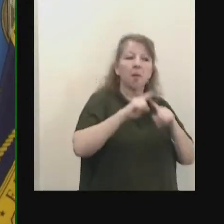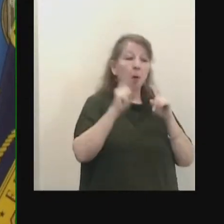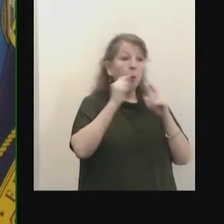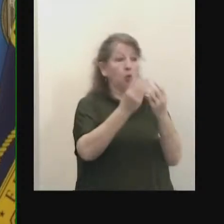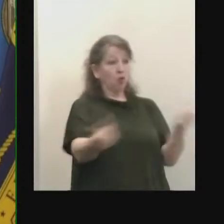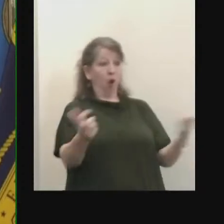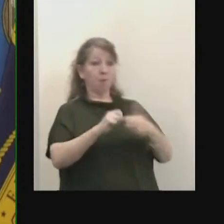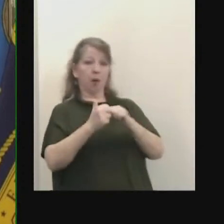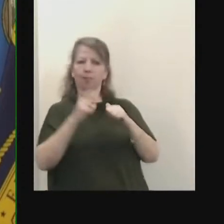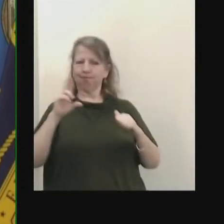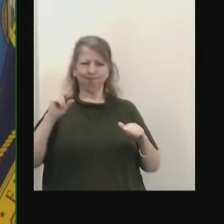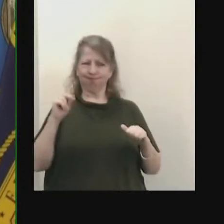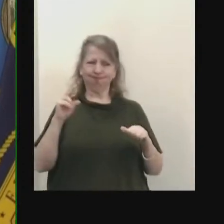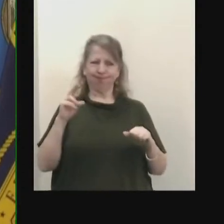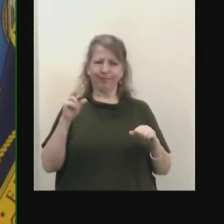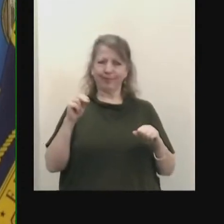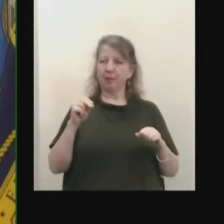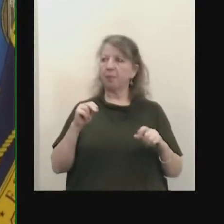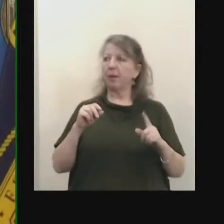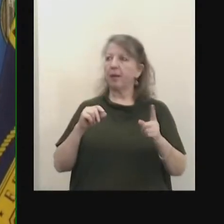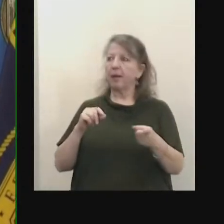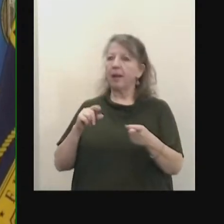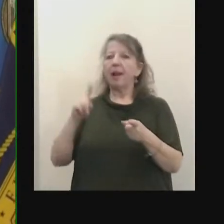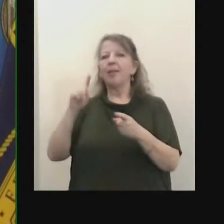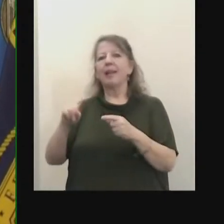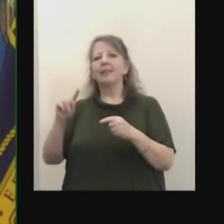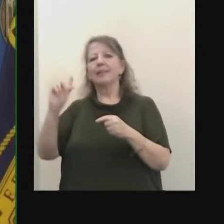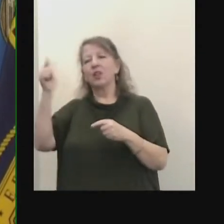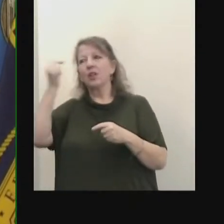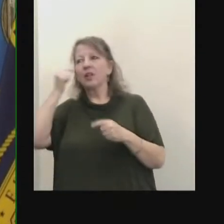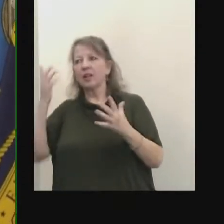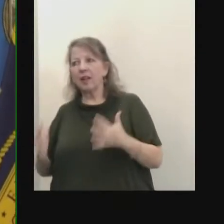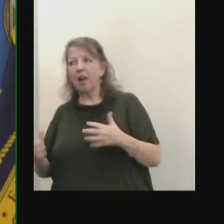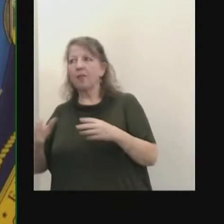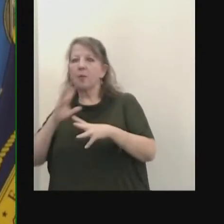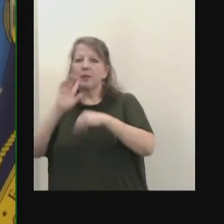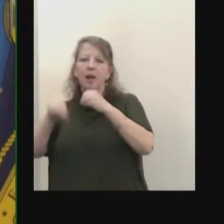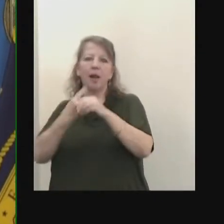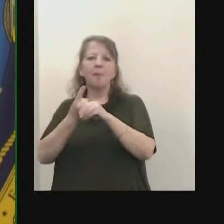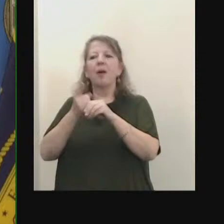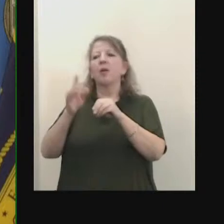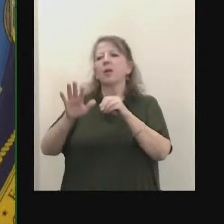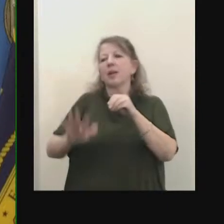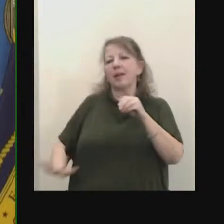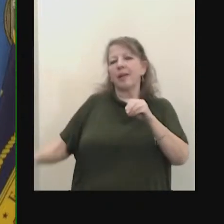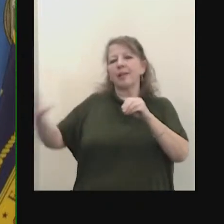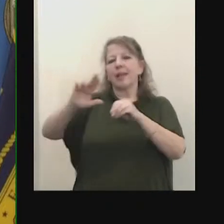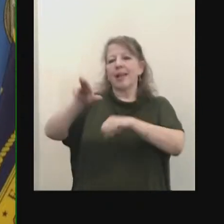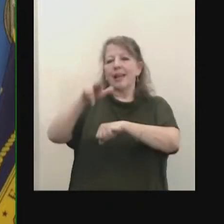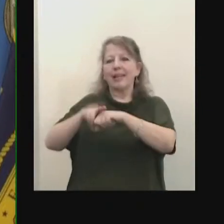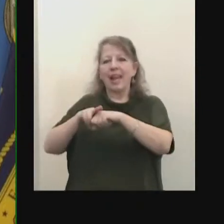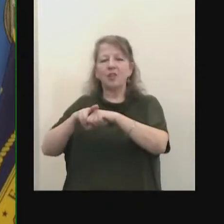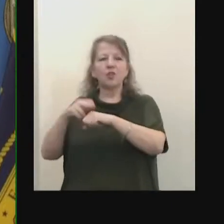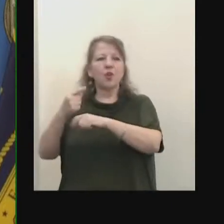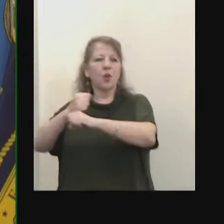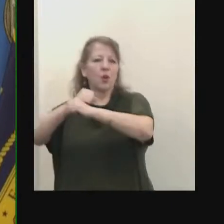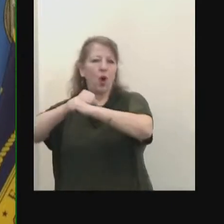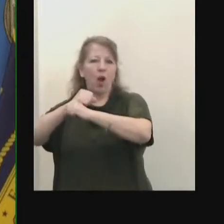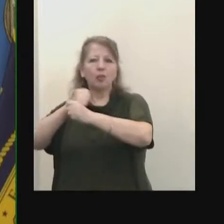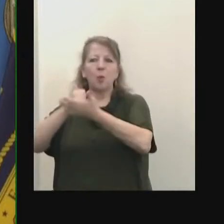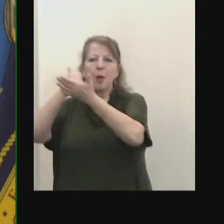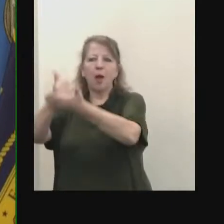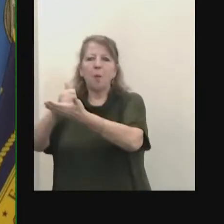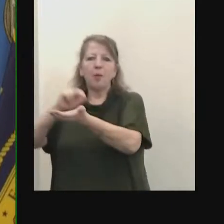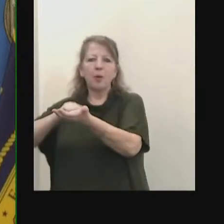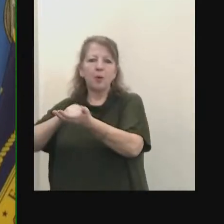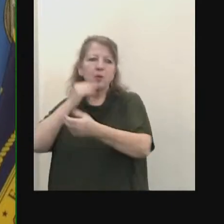calling up the National Guard from around the rest of New York, but not Western New York, to help in the nursing homes so that we could free up some of those